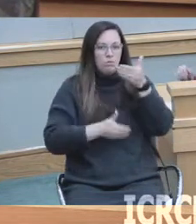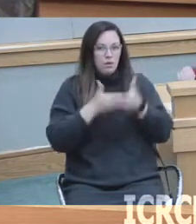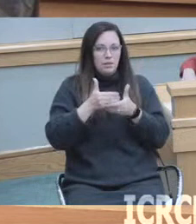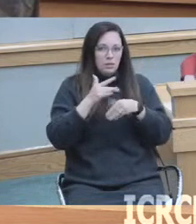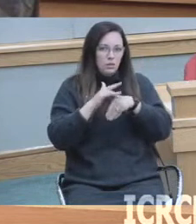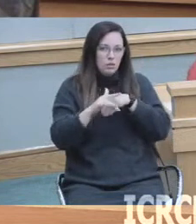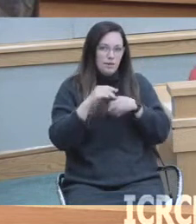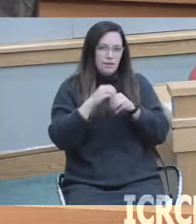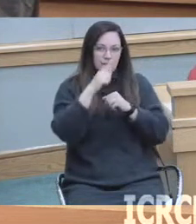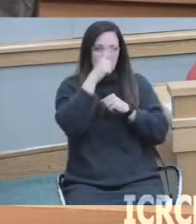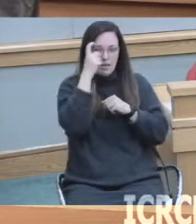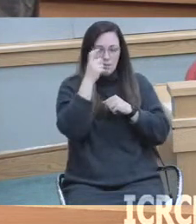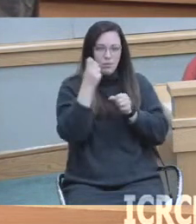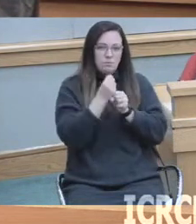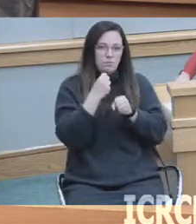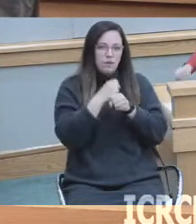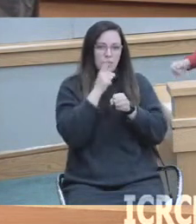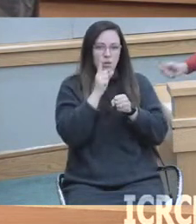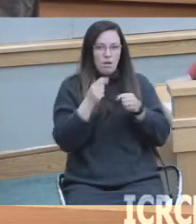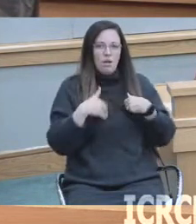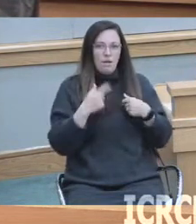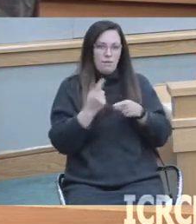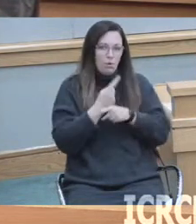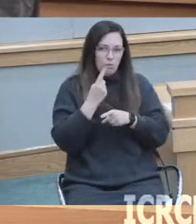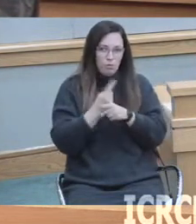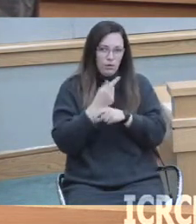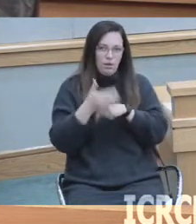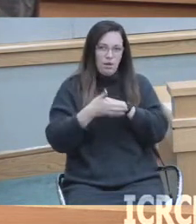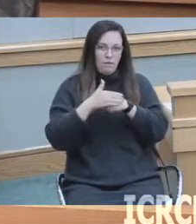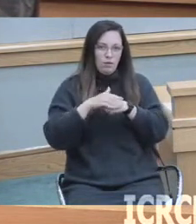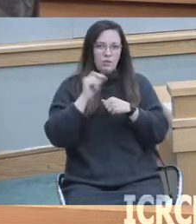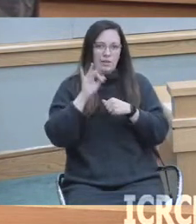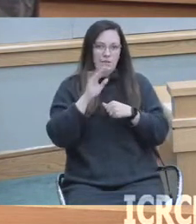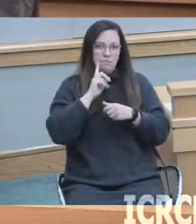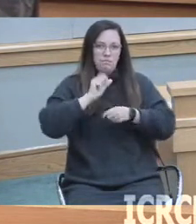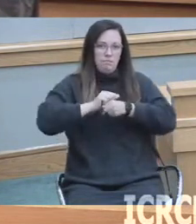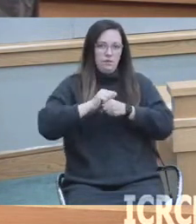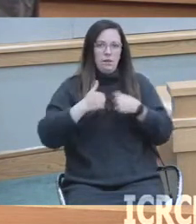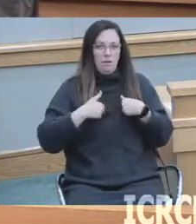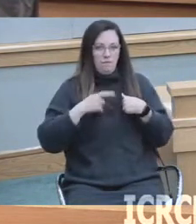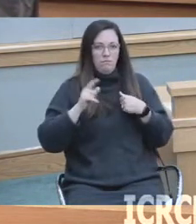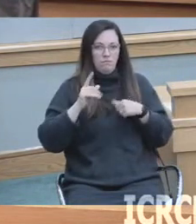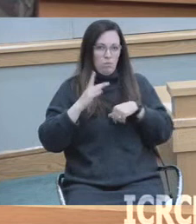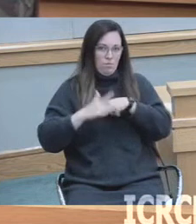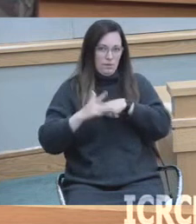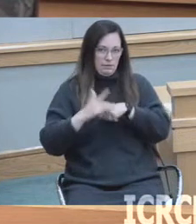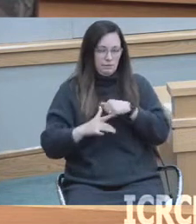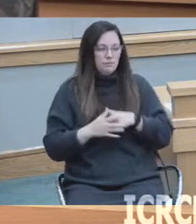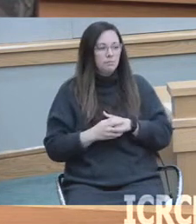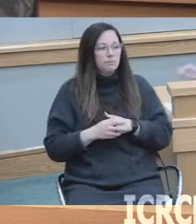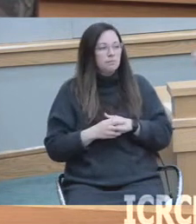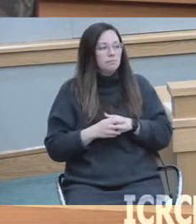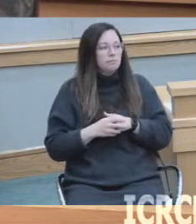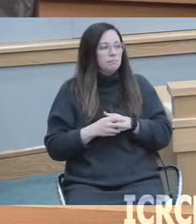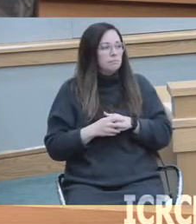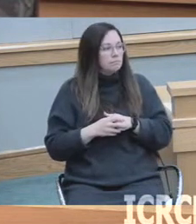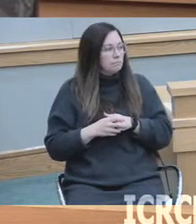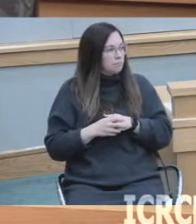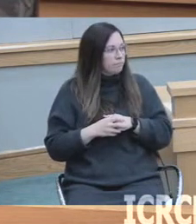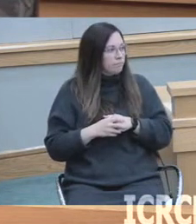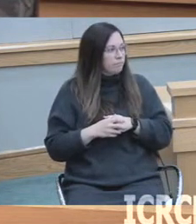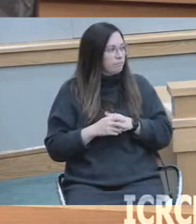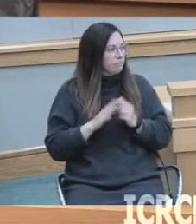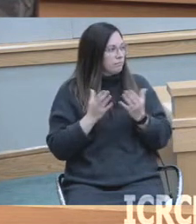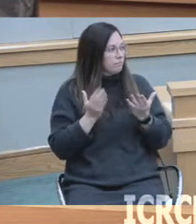in the summer to make sure that we have appropriate coverage if in fact we do have those openings. Okay.